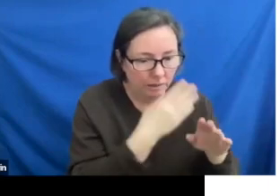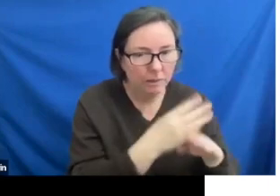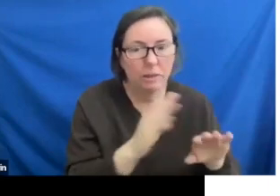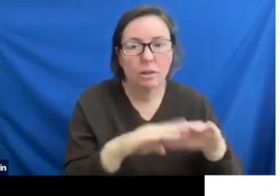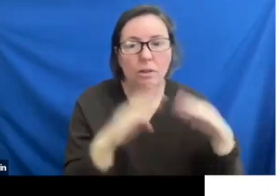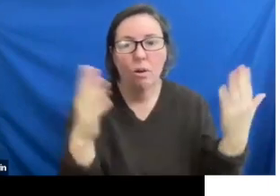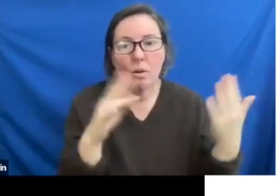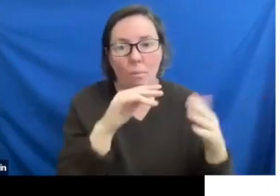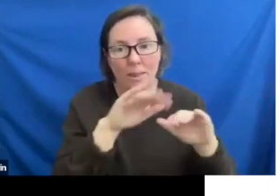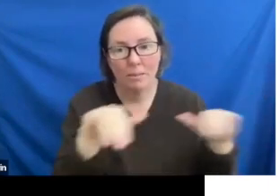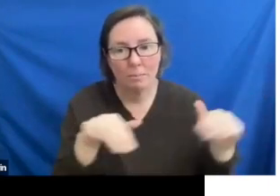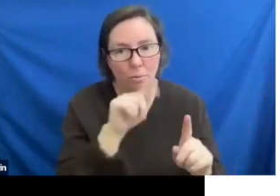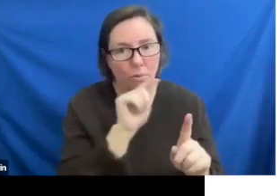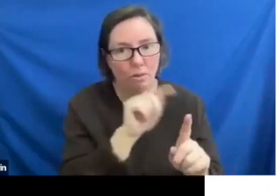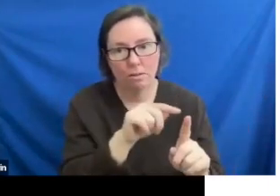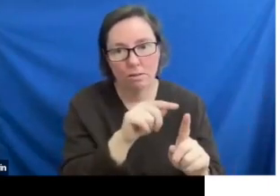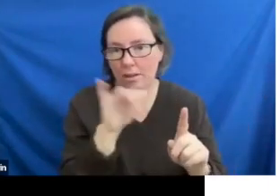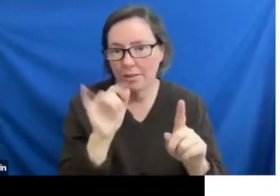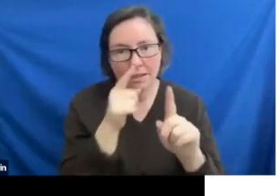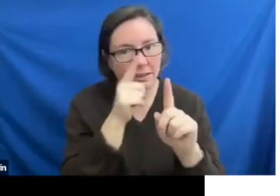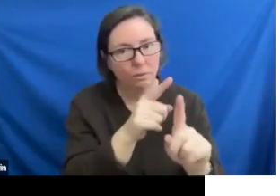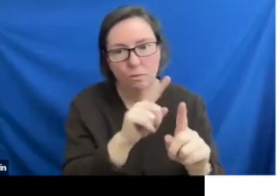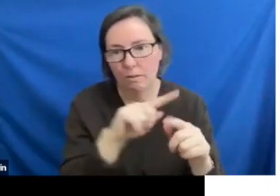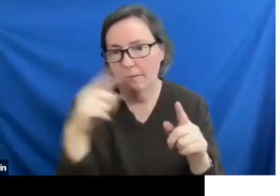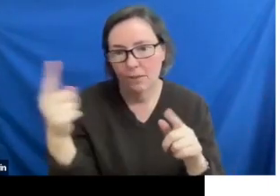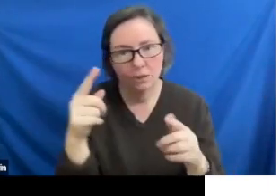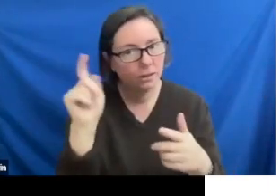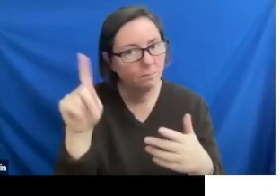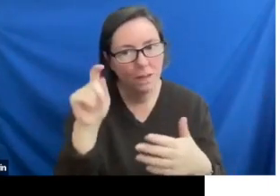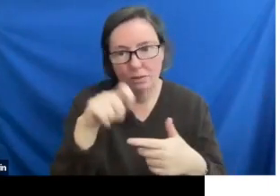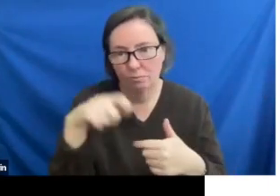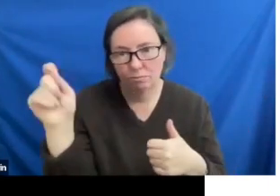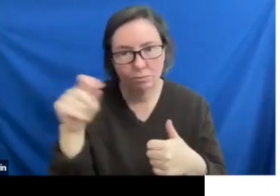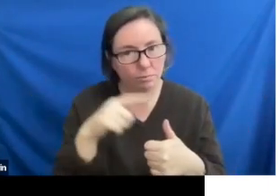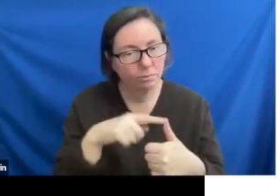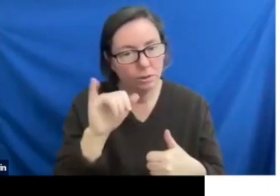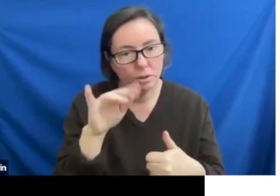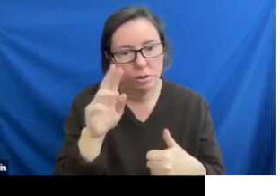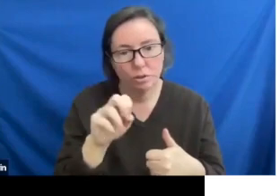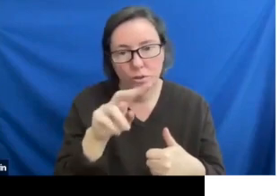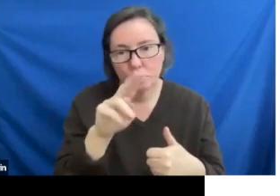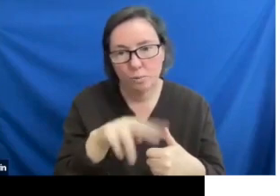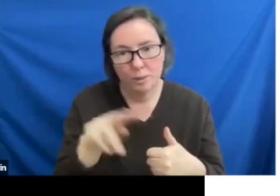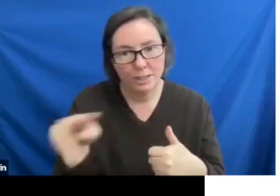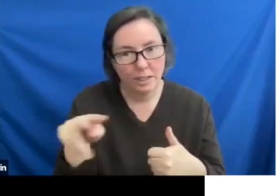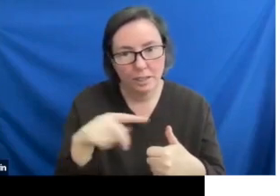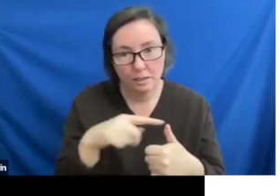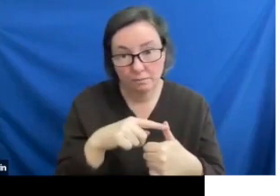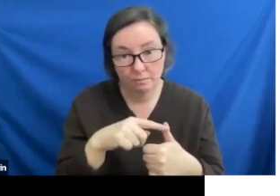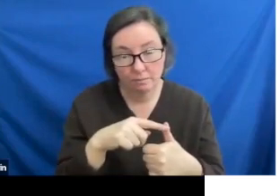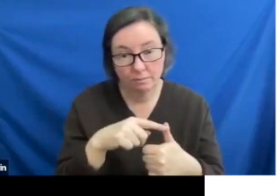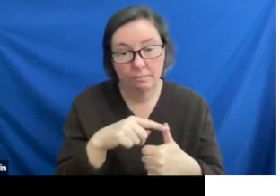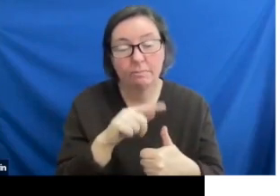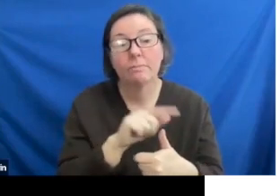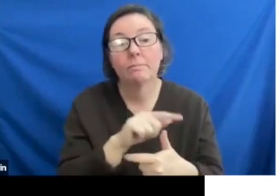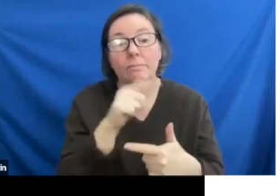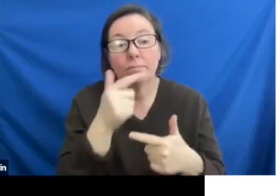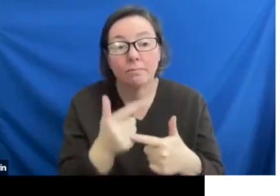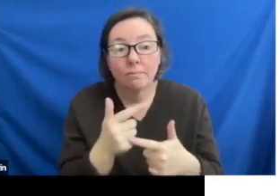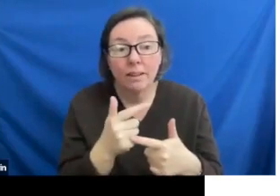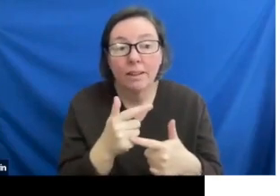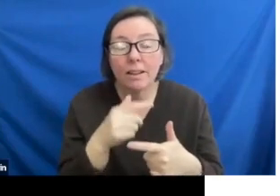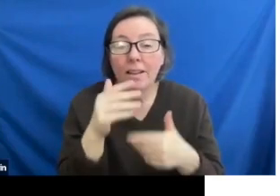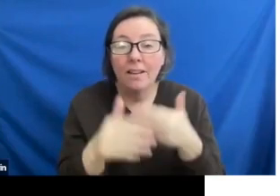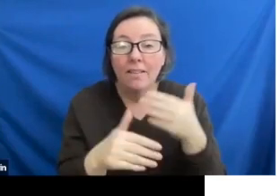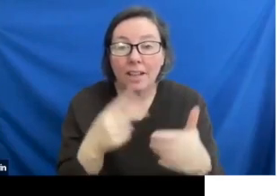is on Saturday when the pool opens, Saturday, June 22nd. The phase 2 work. We are not going to open the arena in